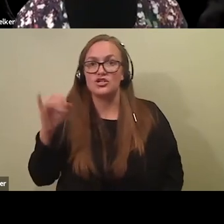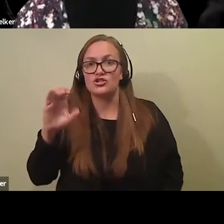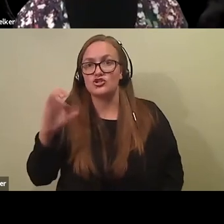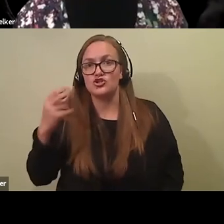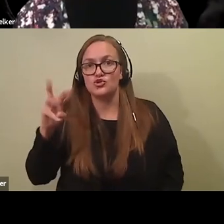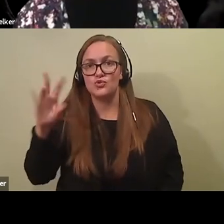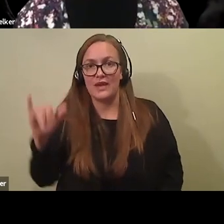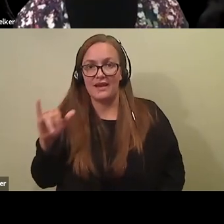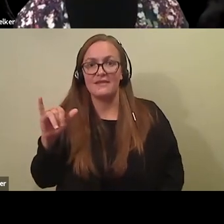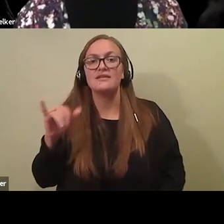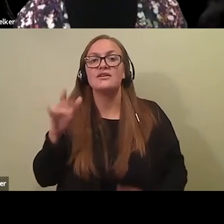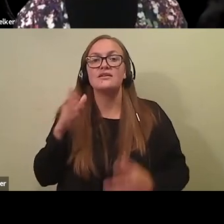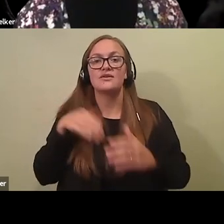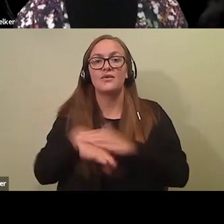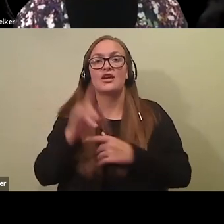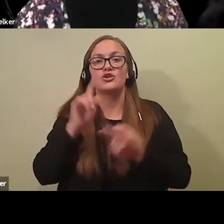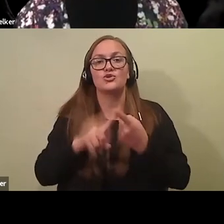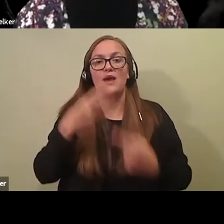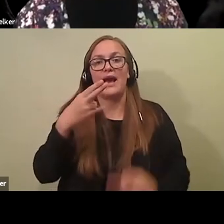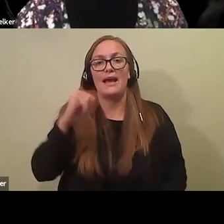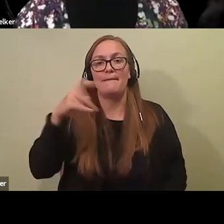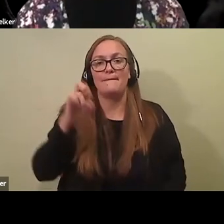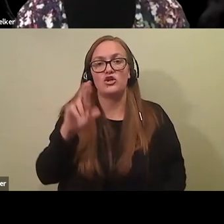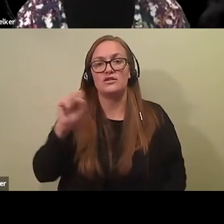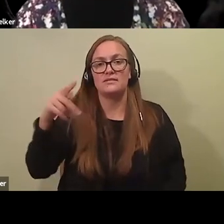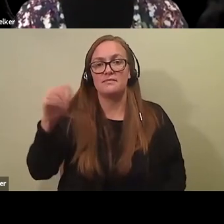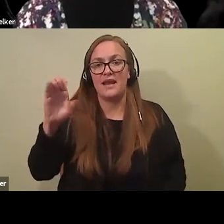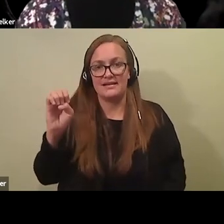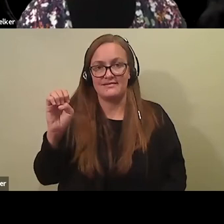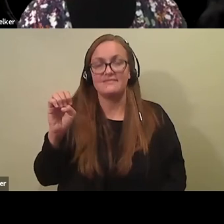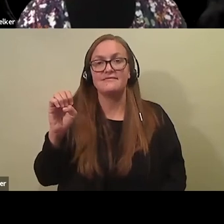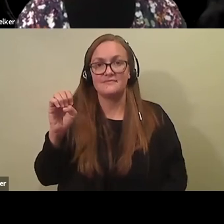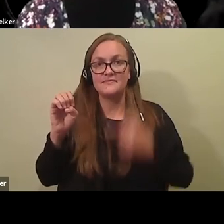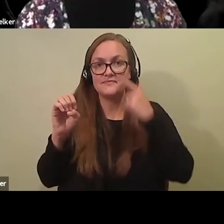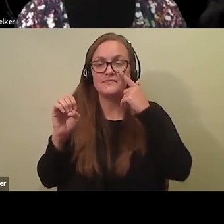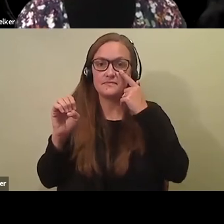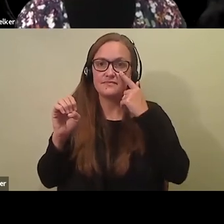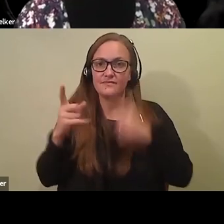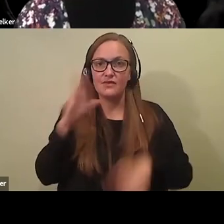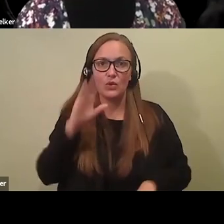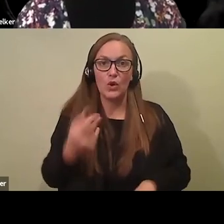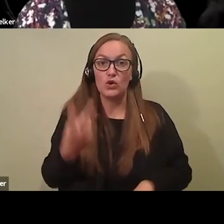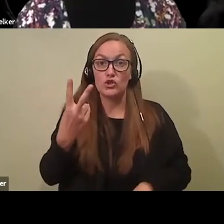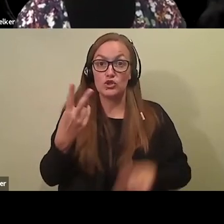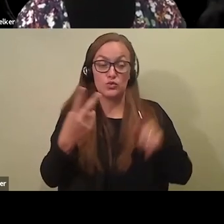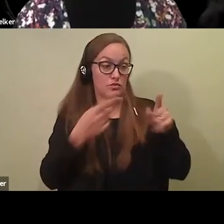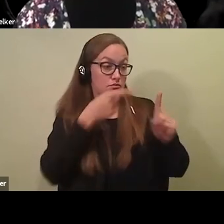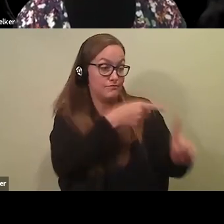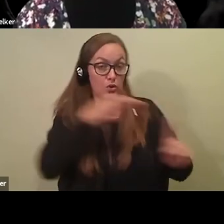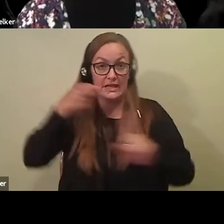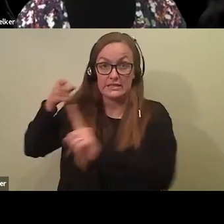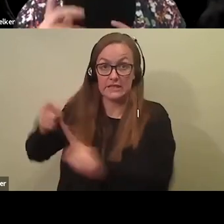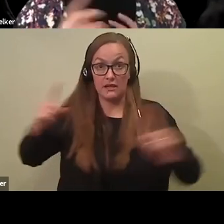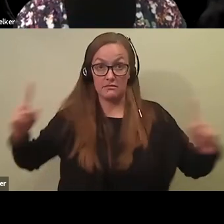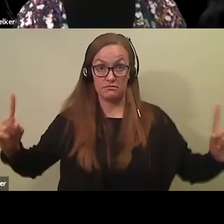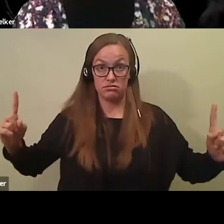movies, but it's a very convenient plot device to get between two points that are very widely separated in ordinary space.